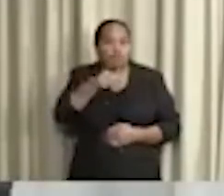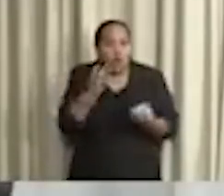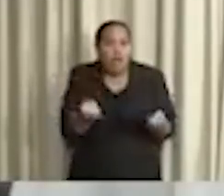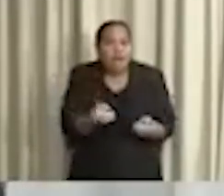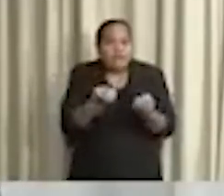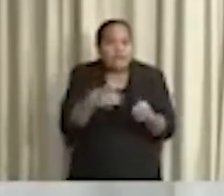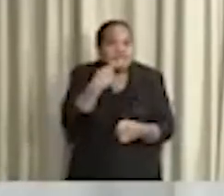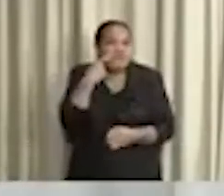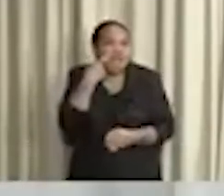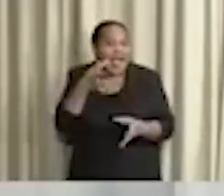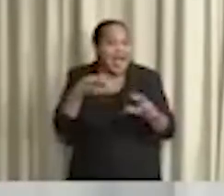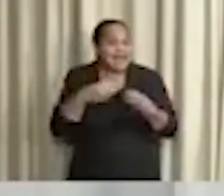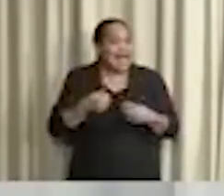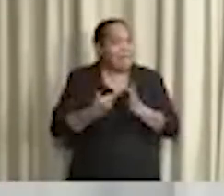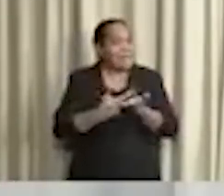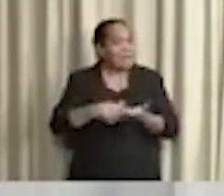or accept gifts,